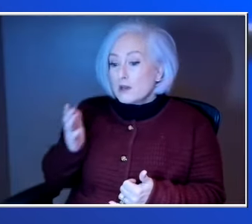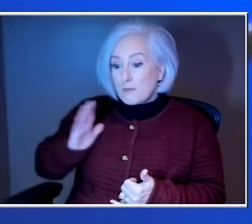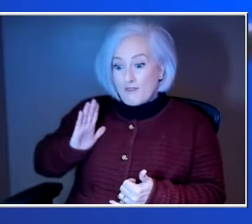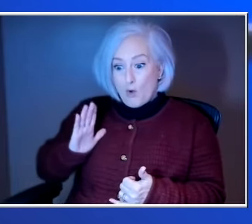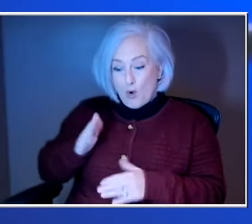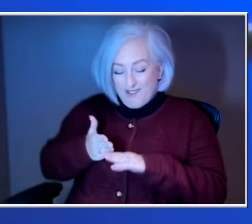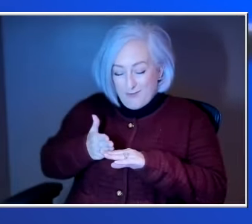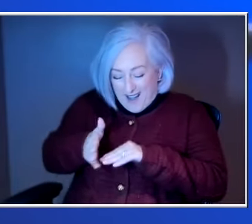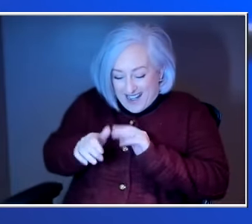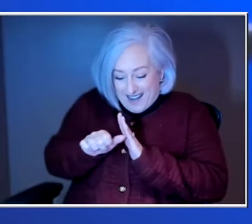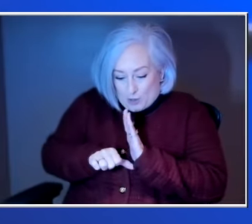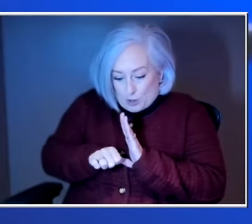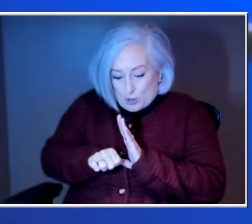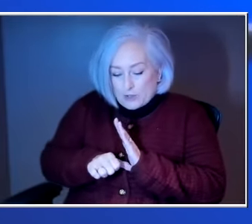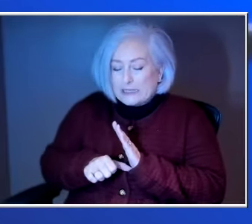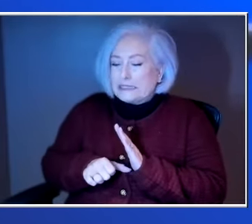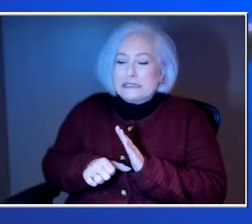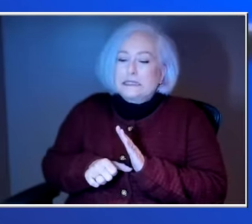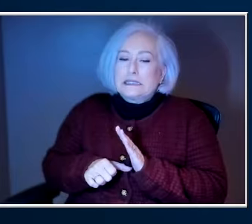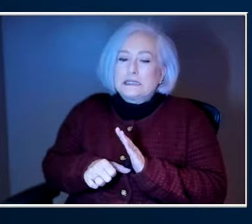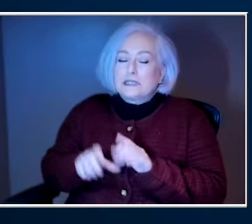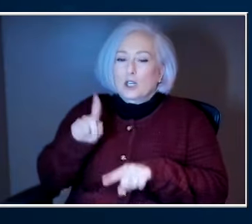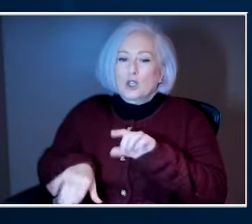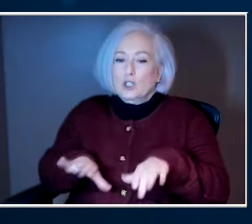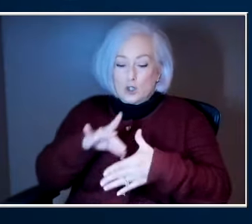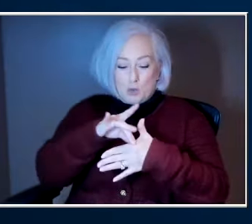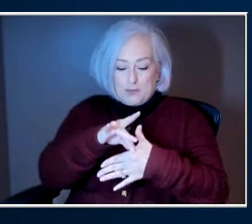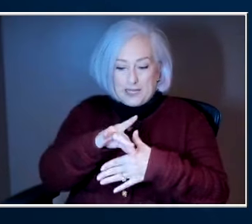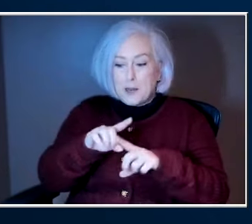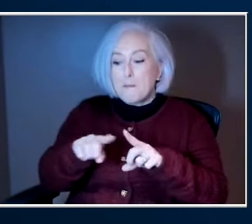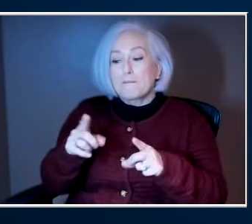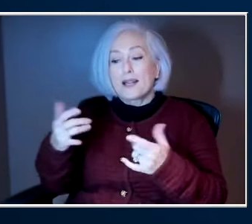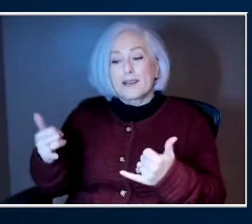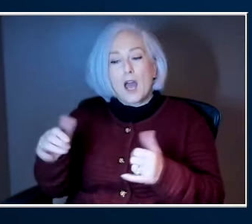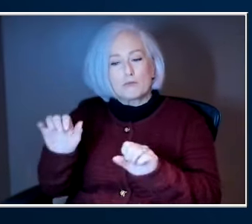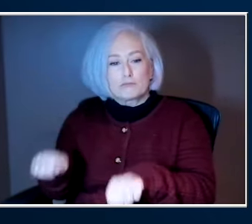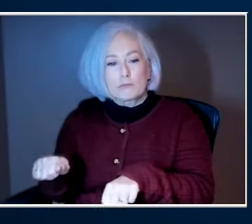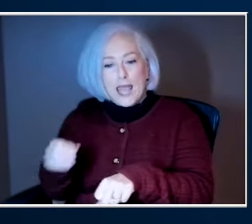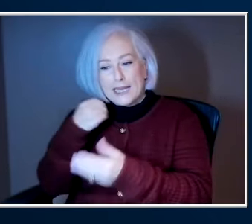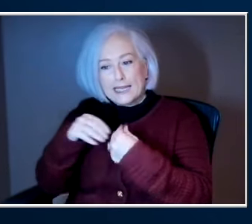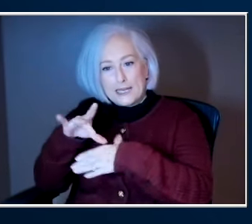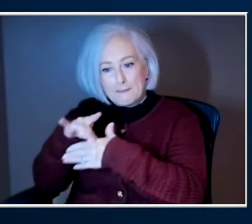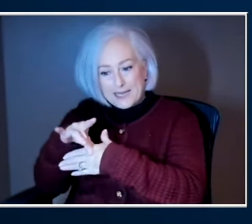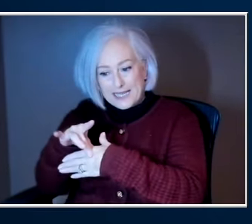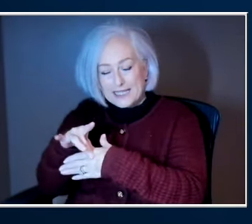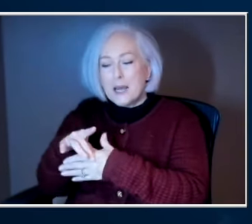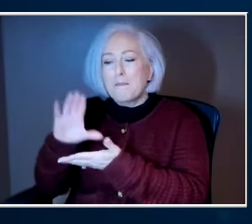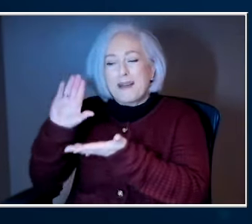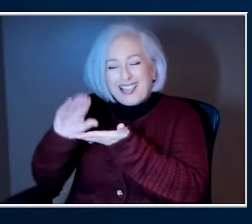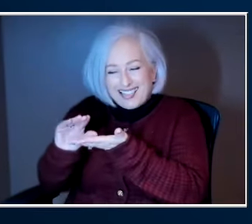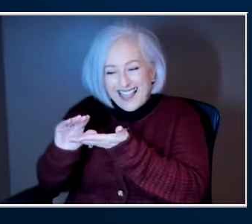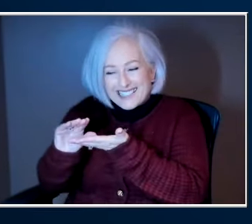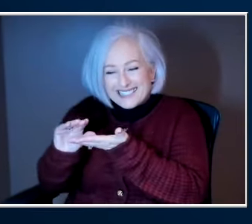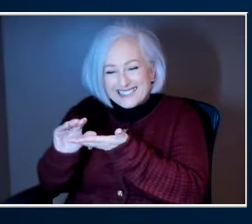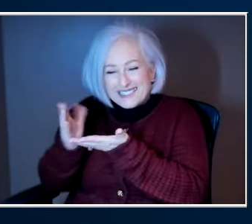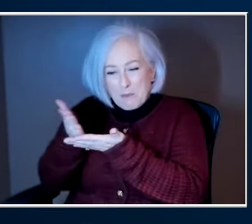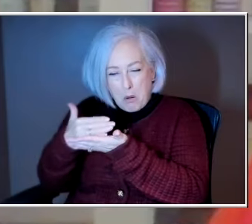I just eat slower and I eat a lot smaller portions. Great conversation today. I want to get our takeaways. Nicolette, I'll start with you. What do you want people to take